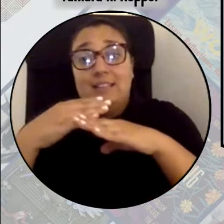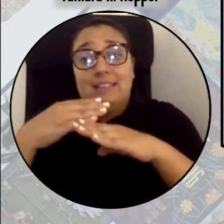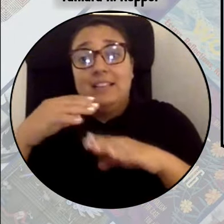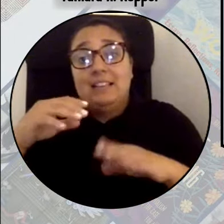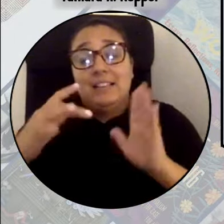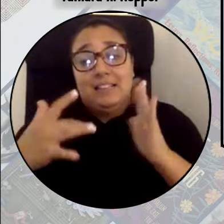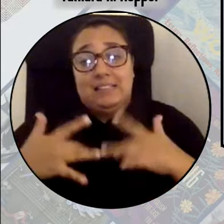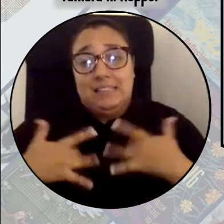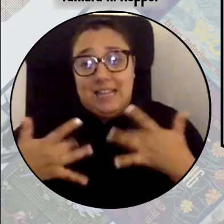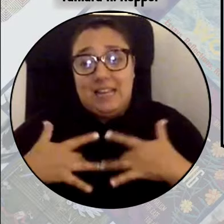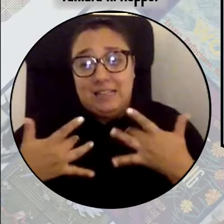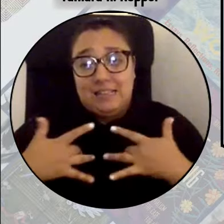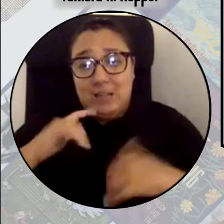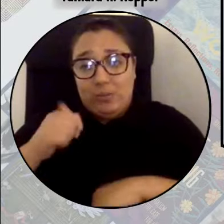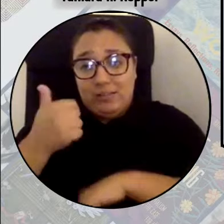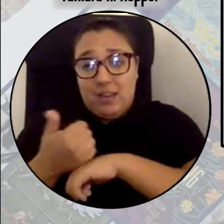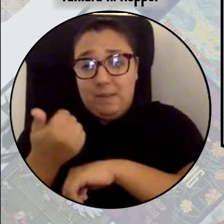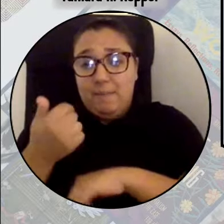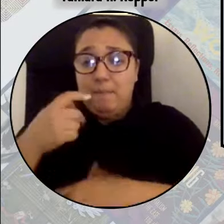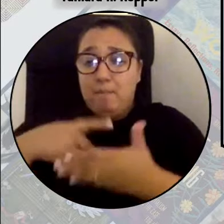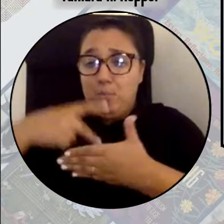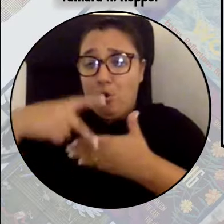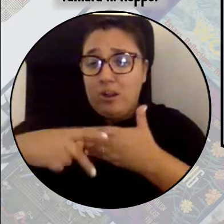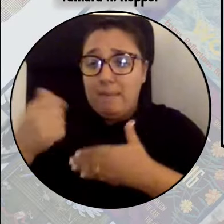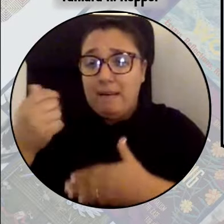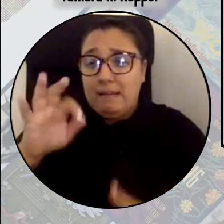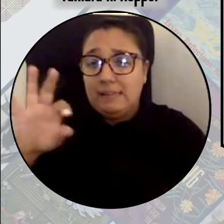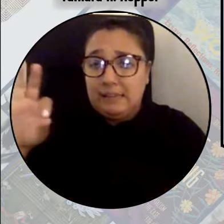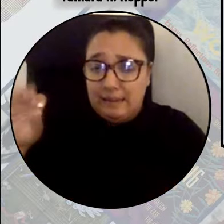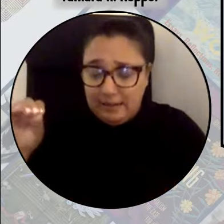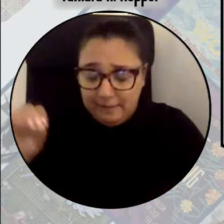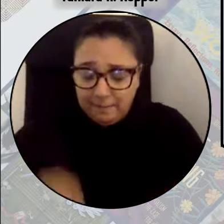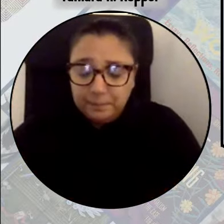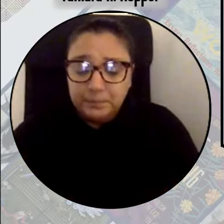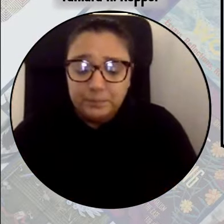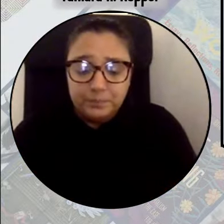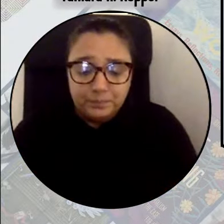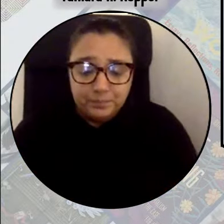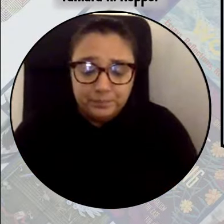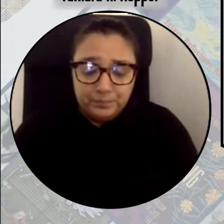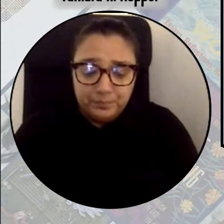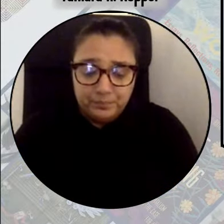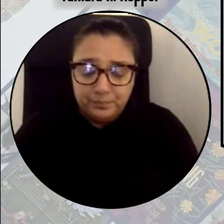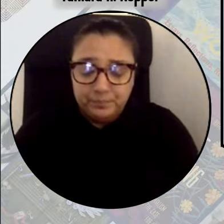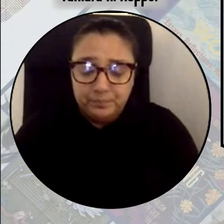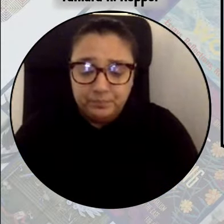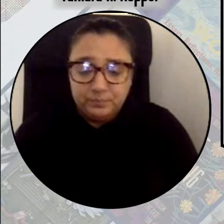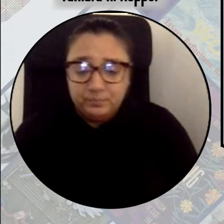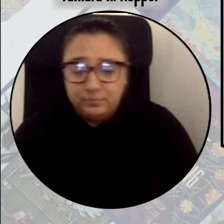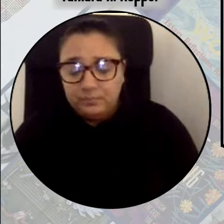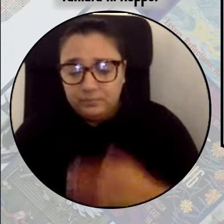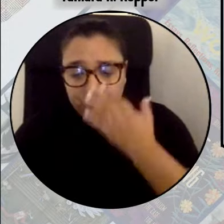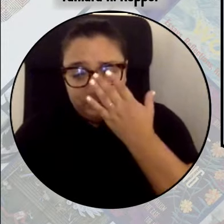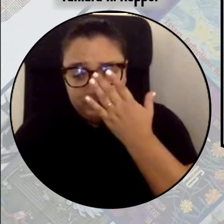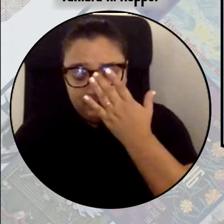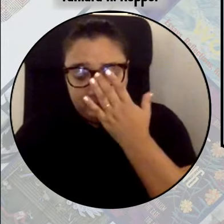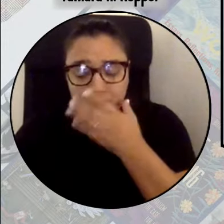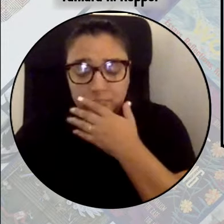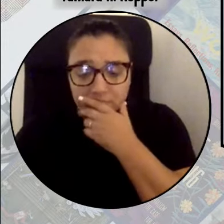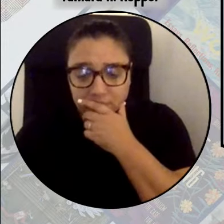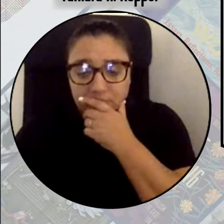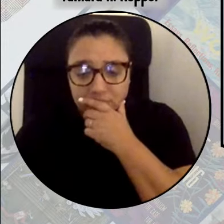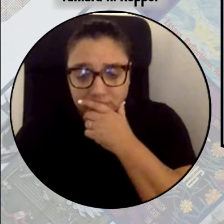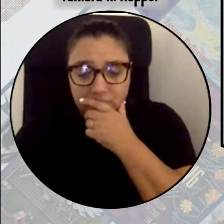gets created in 1990. This is where people get kind of a temporary protected